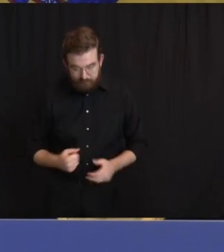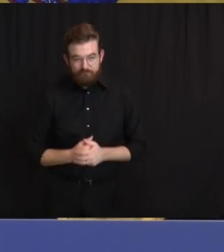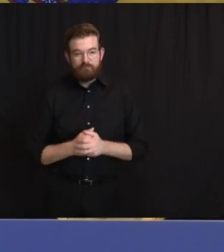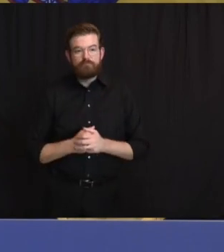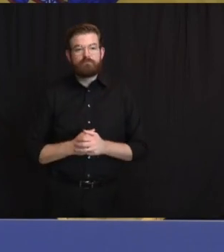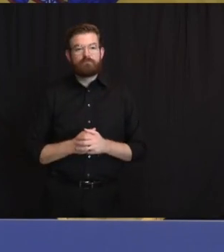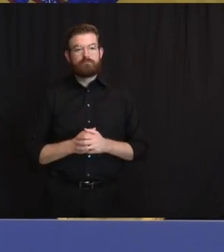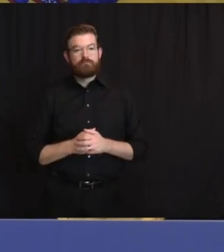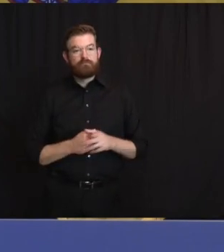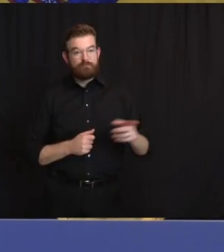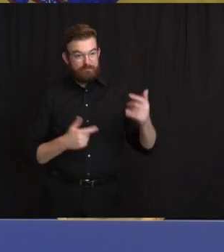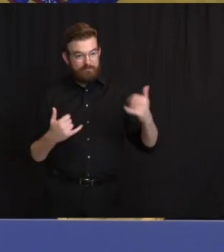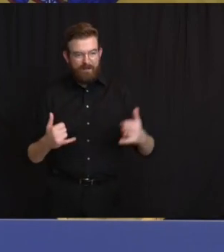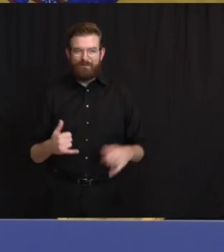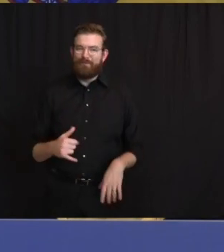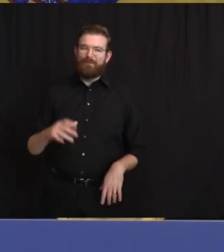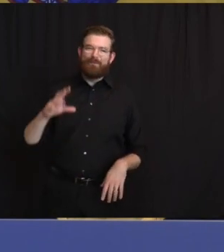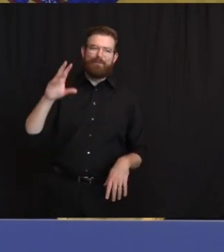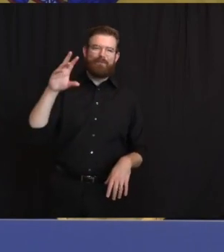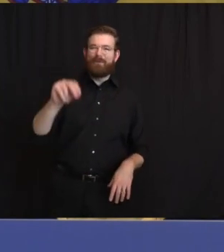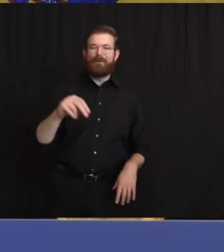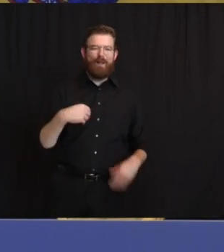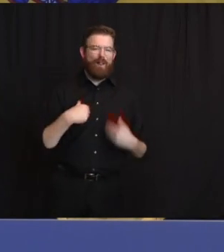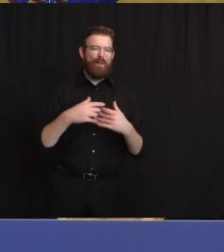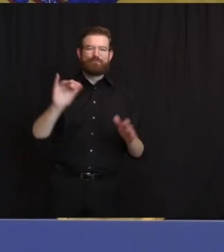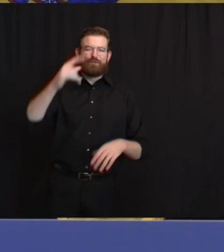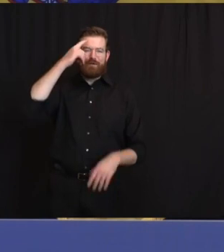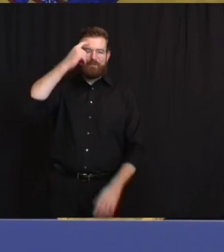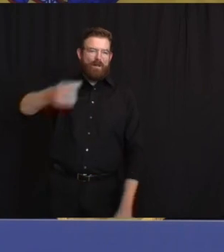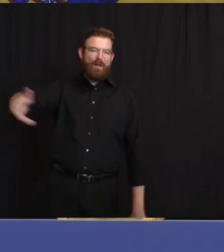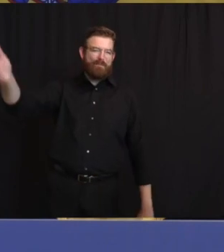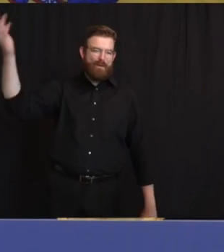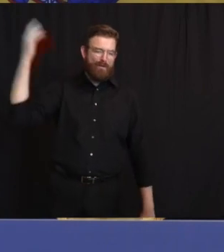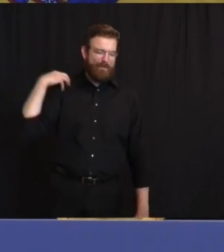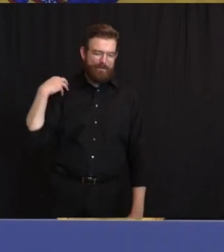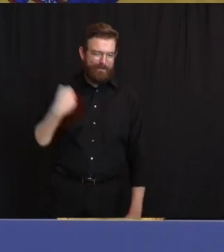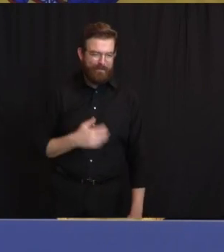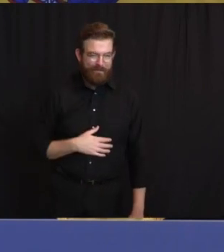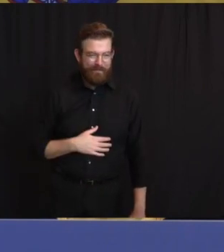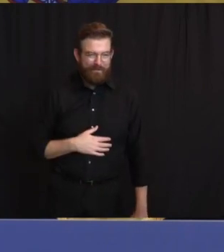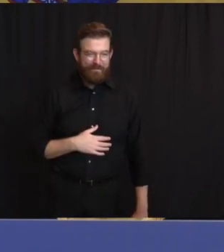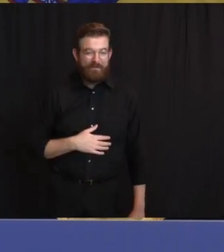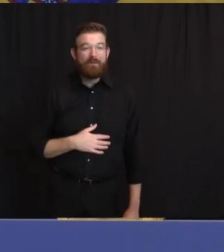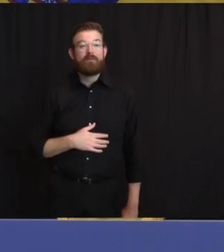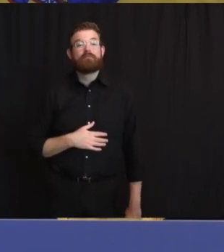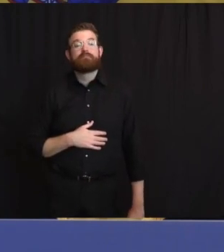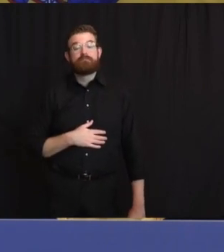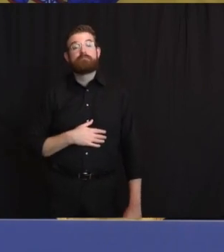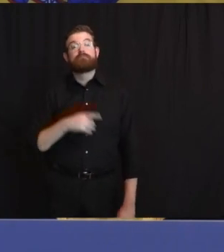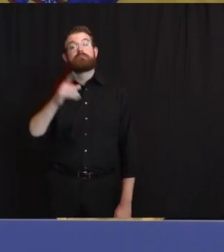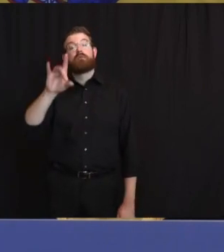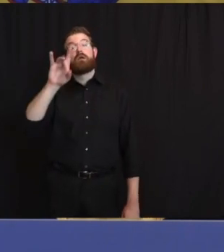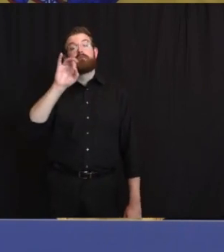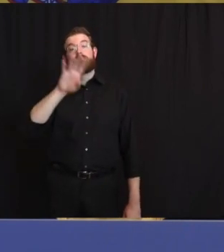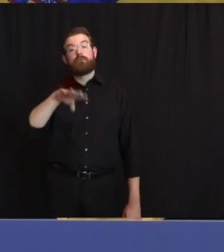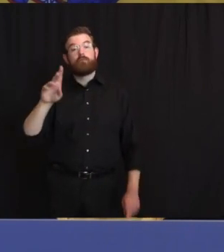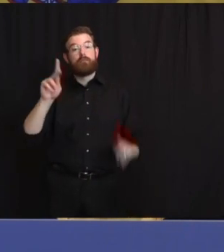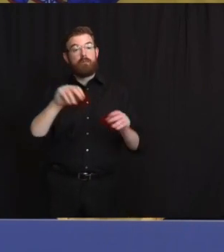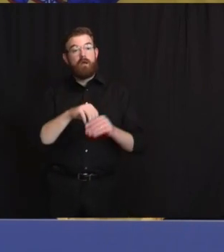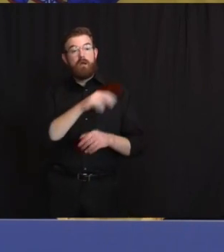ago. You reported 844 people in hospitals here, but the dashboard says 868. Just wanted to know which number is